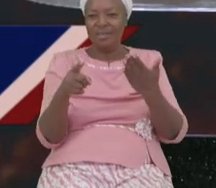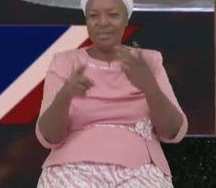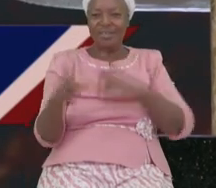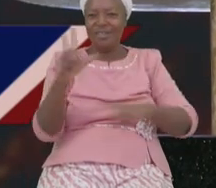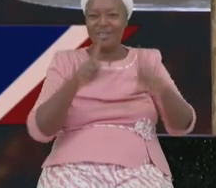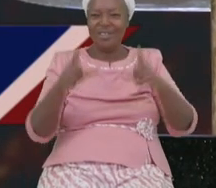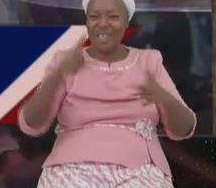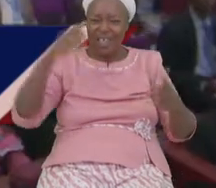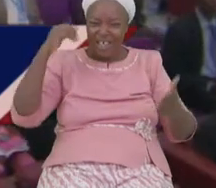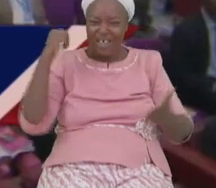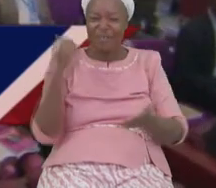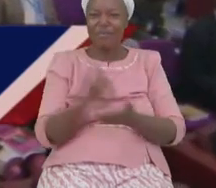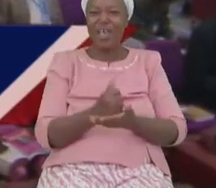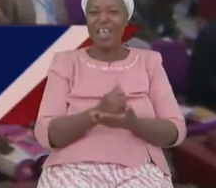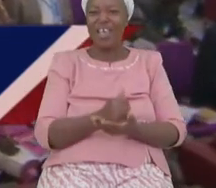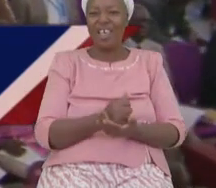Amen.